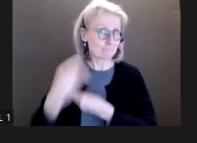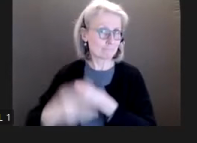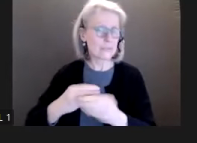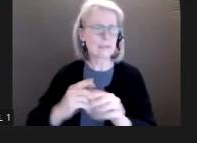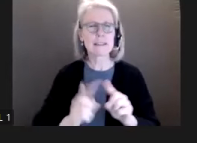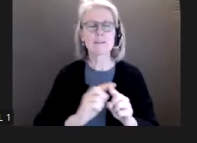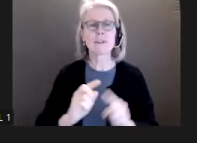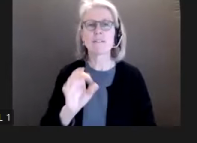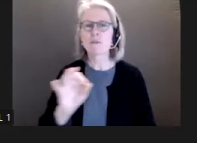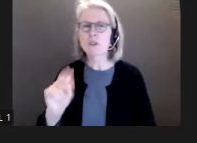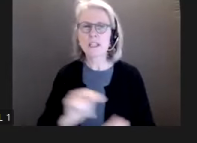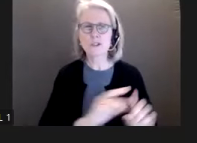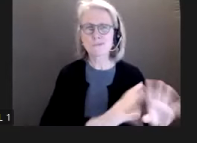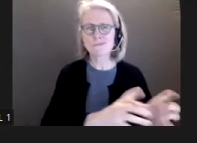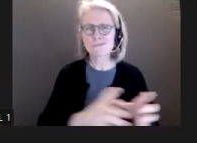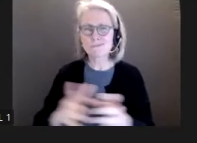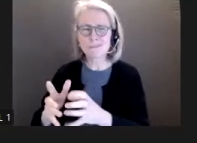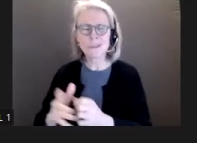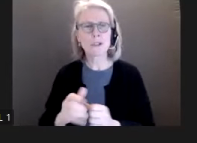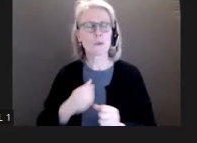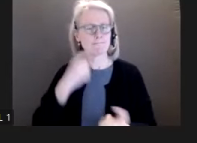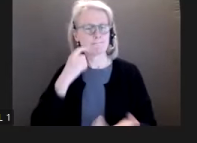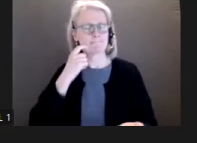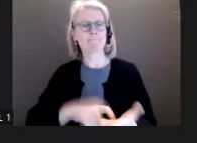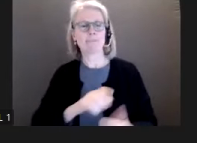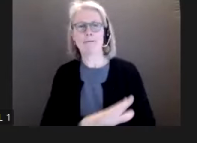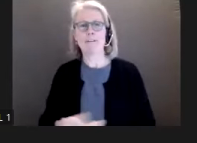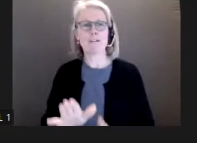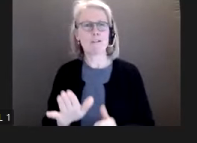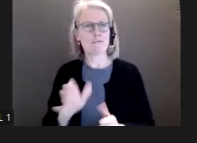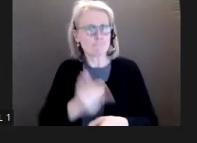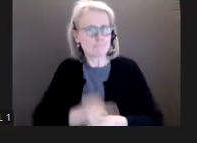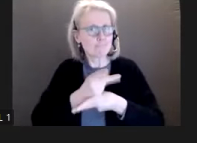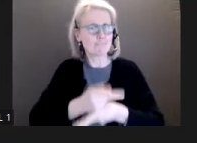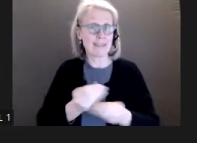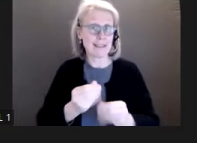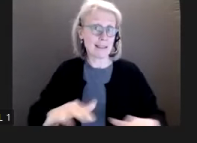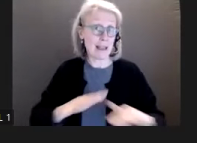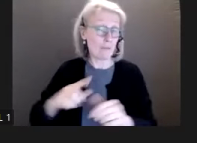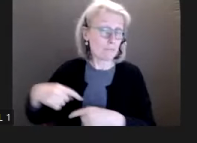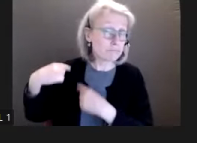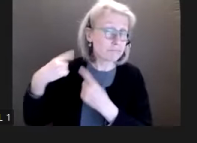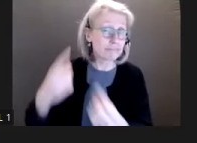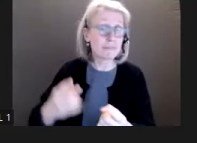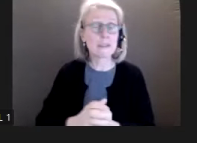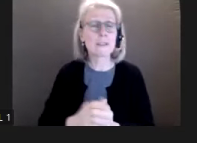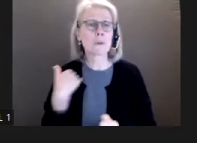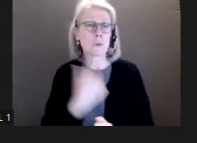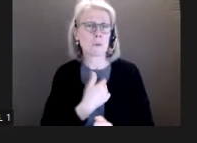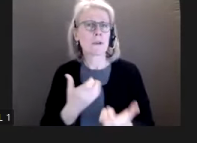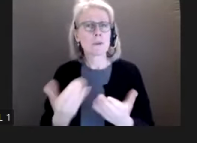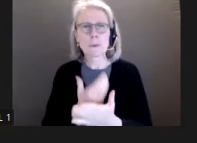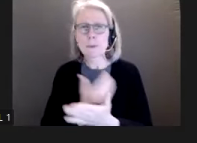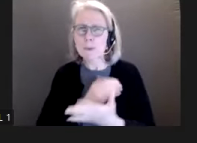acknowledge their stewardship of this land throughout the ages. We seek a new relationship with the